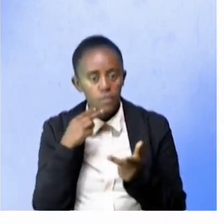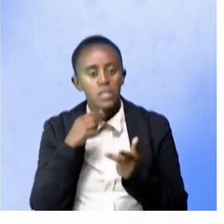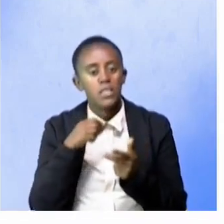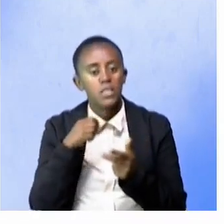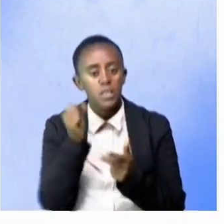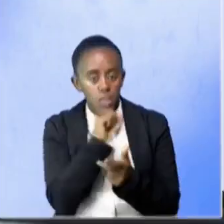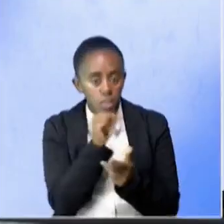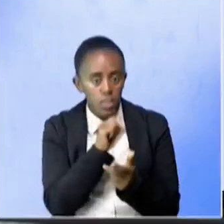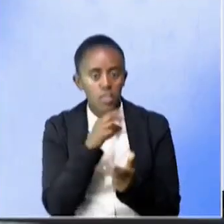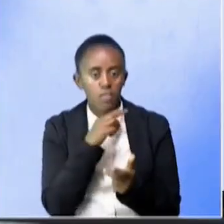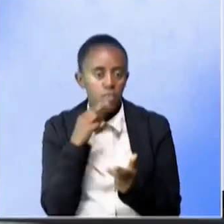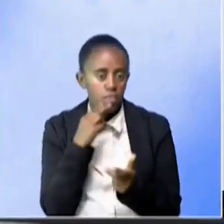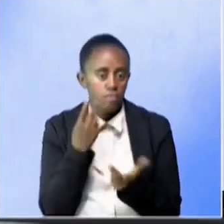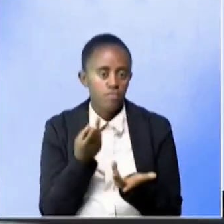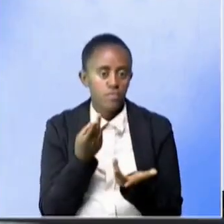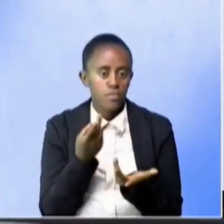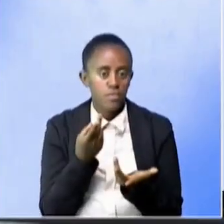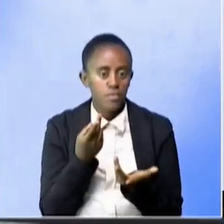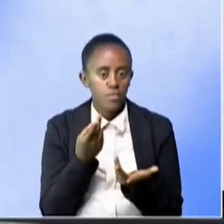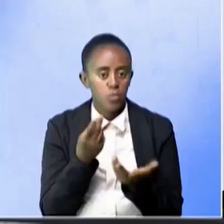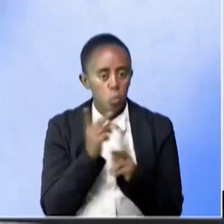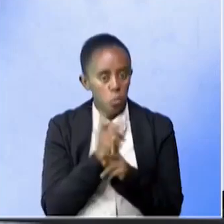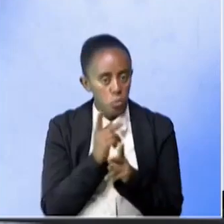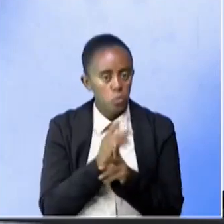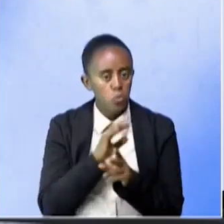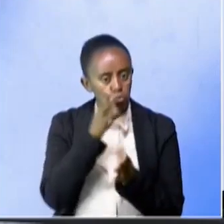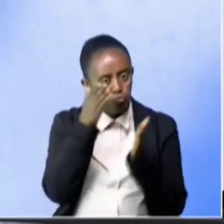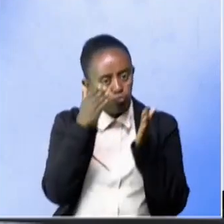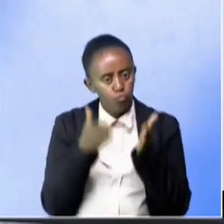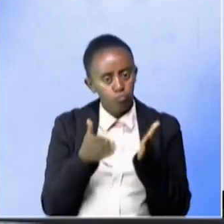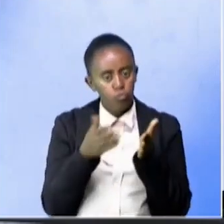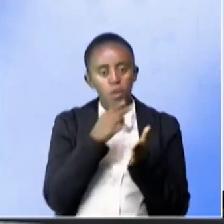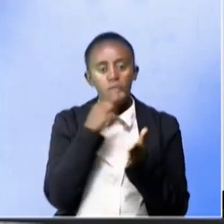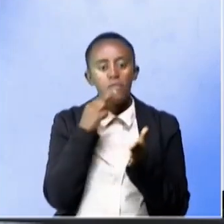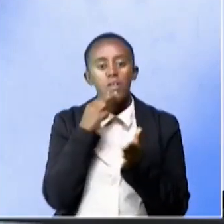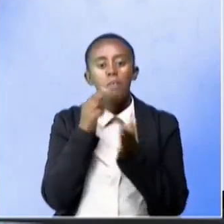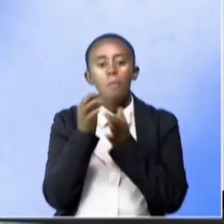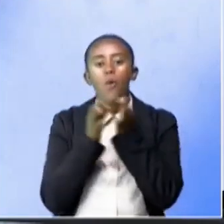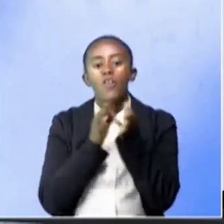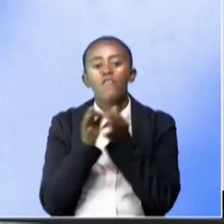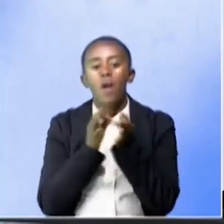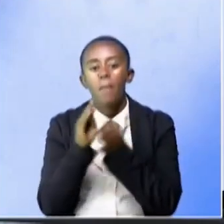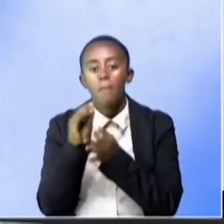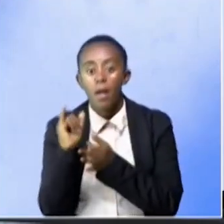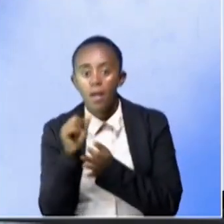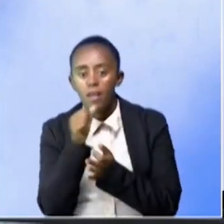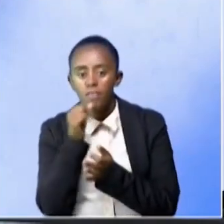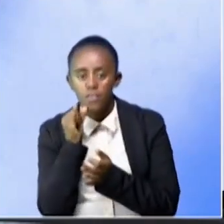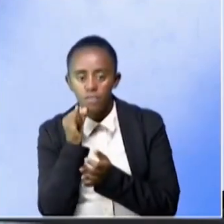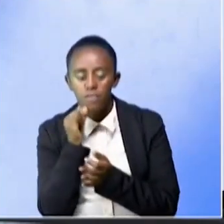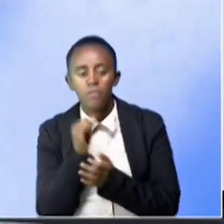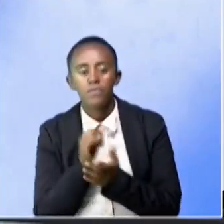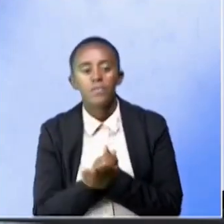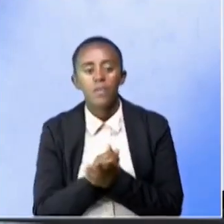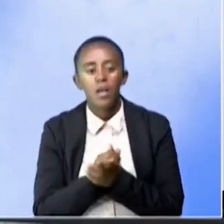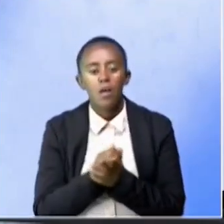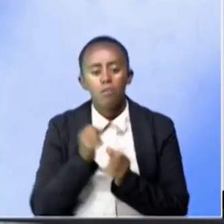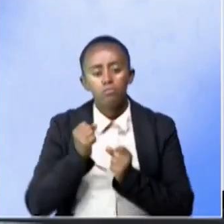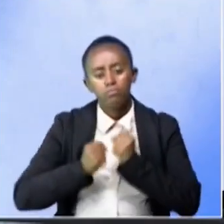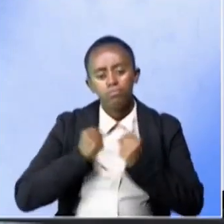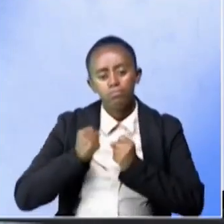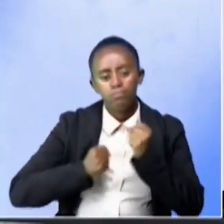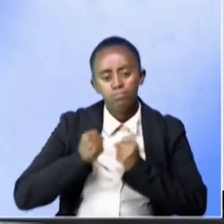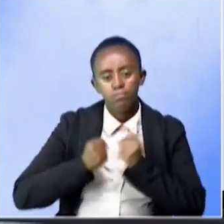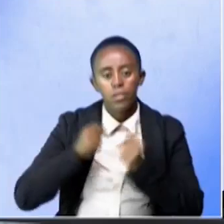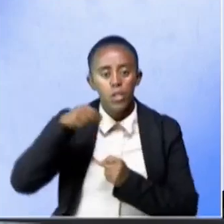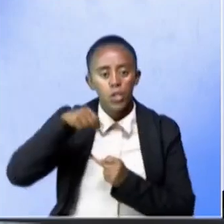verb. So these are modified by the adverbs. This word. Run quickly.